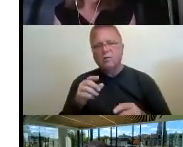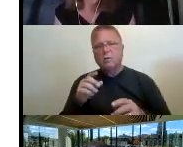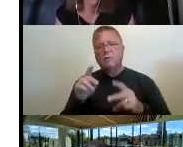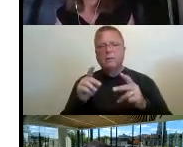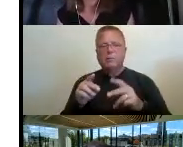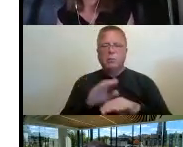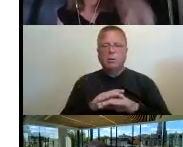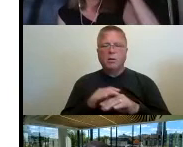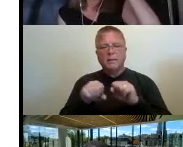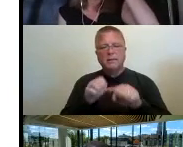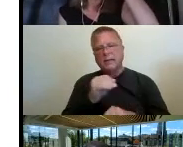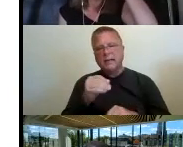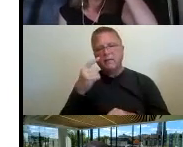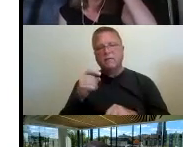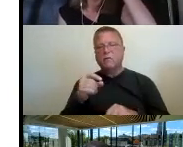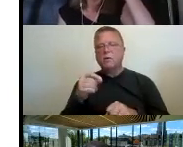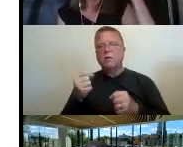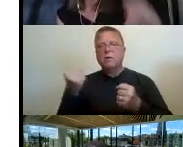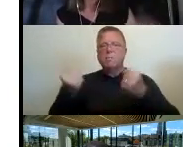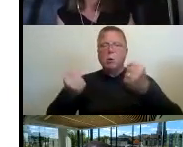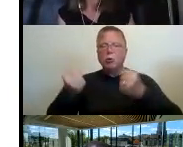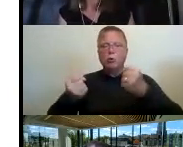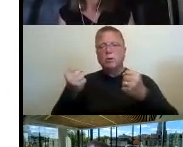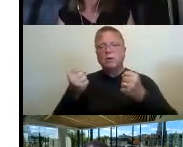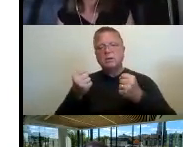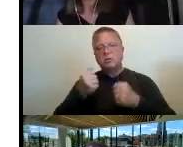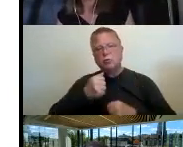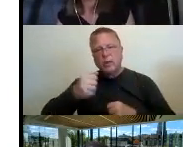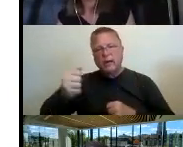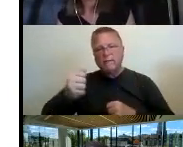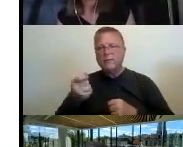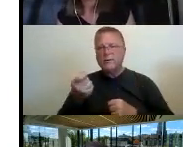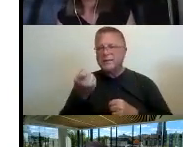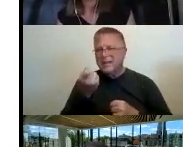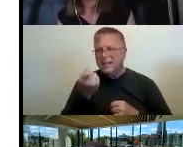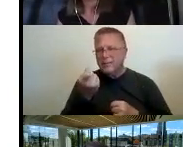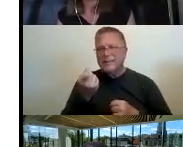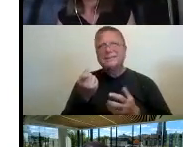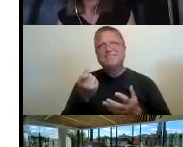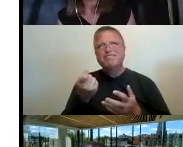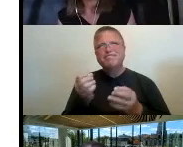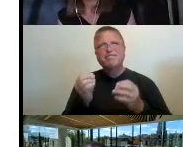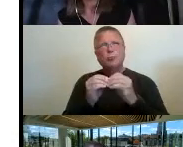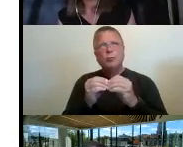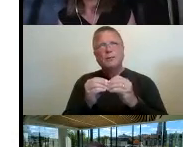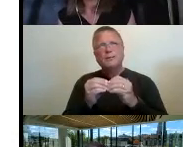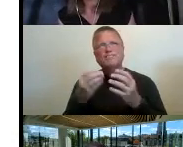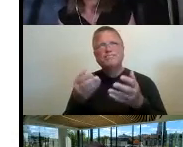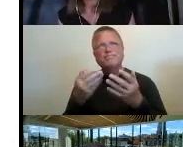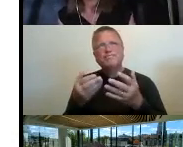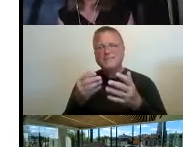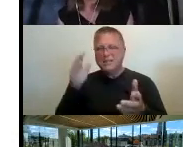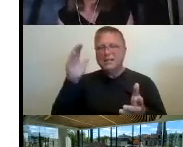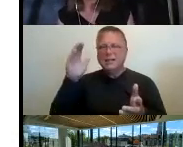bicycles, and for motorists who are traveling, where it becomes a little bit more